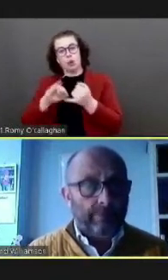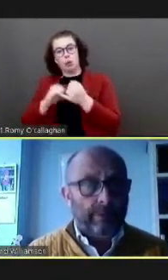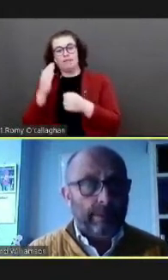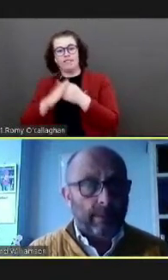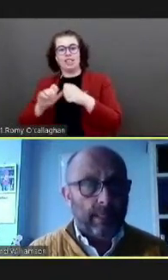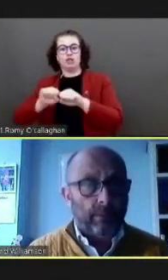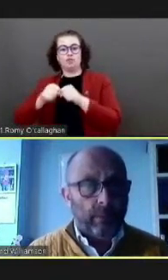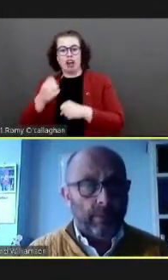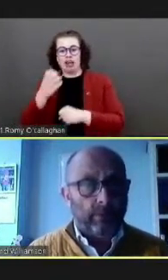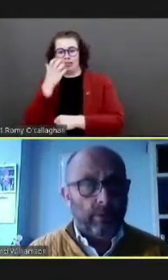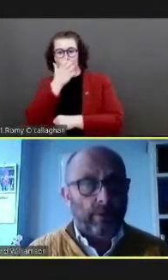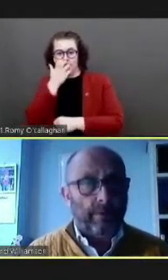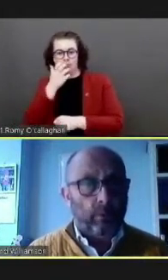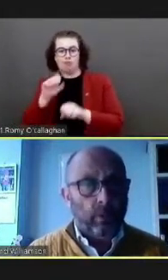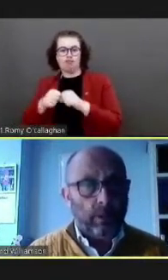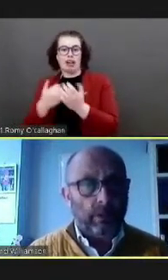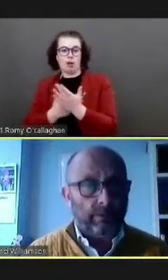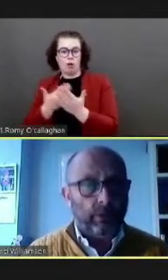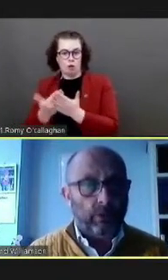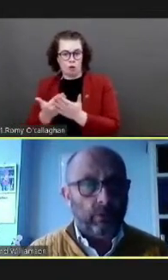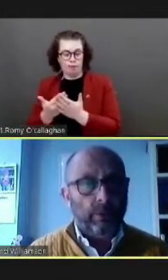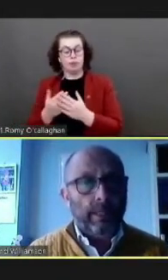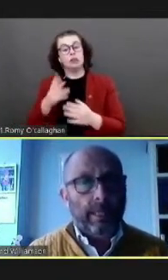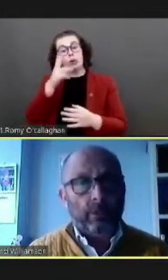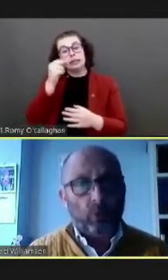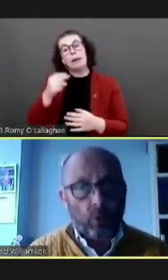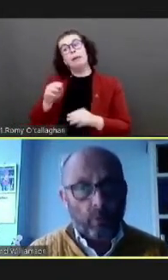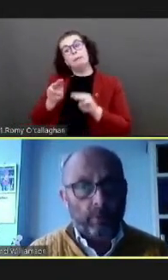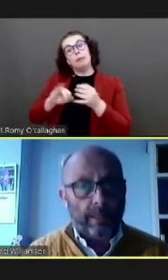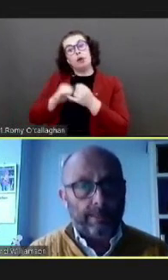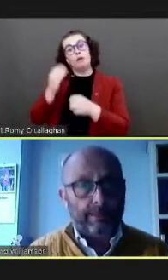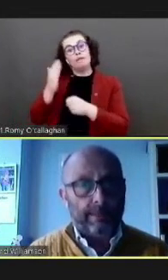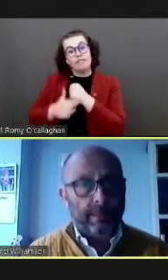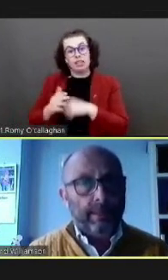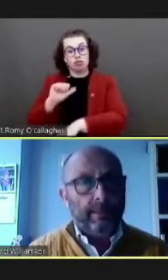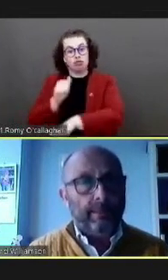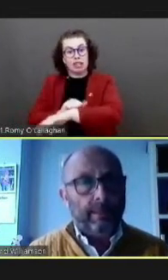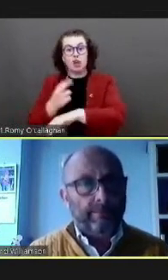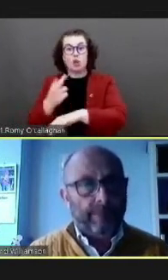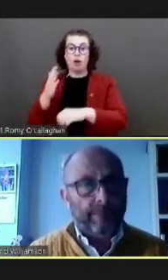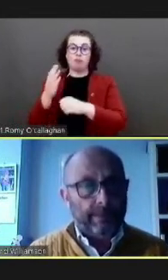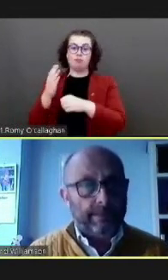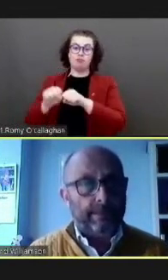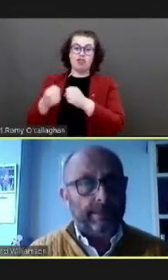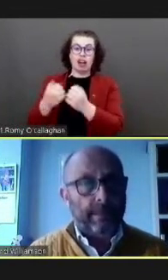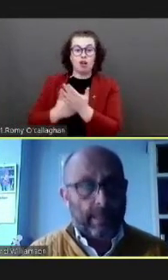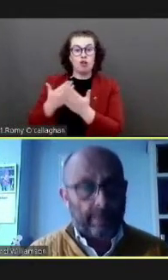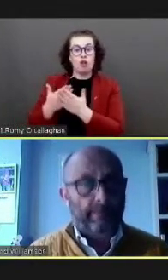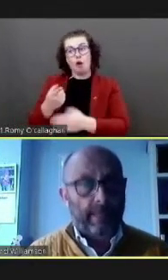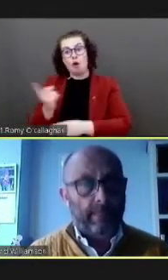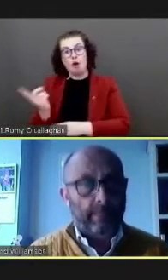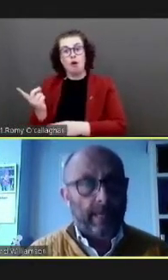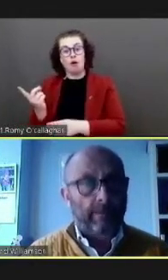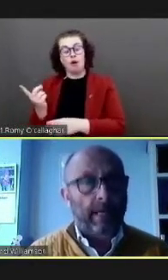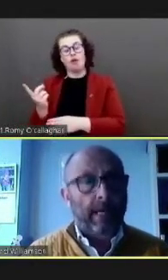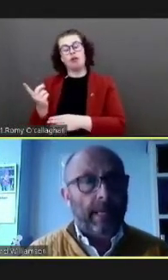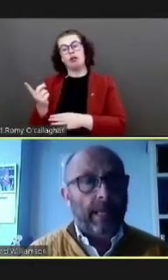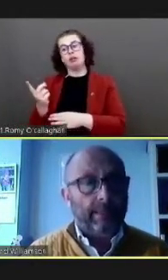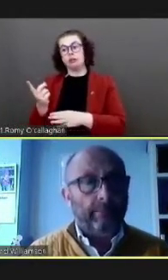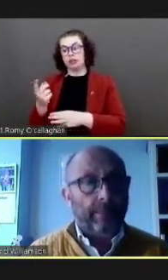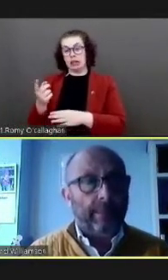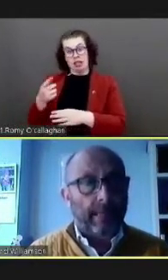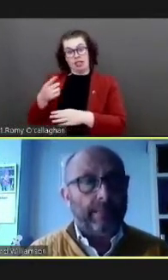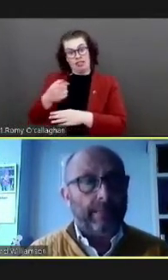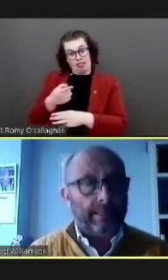you have to decide whether or not their worldview incorporates the offense and offending behavior